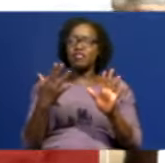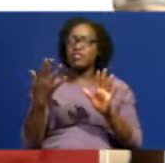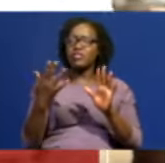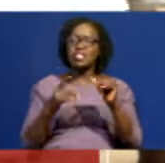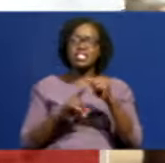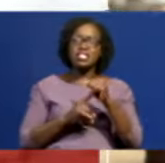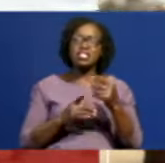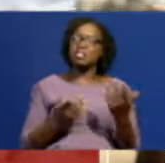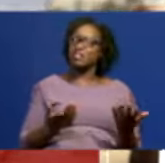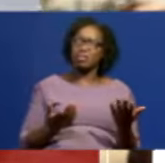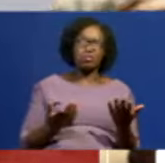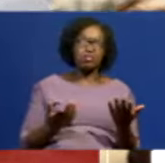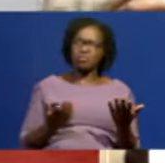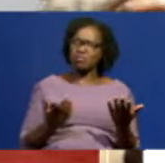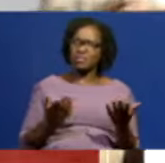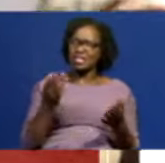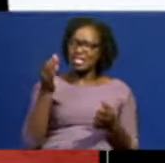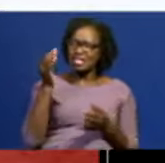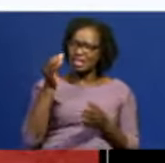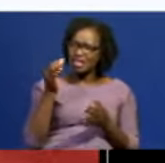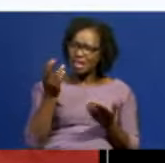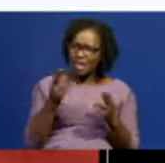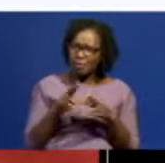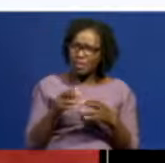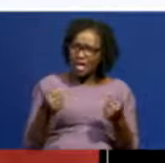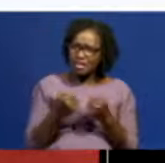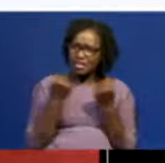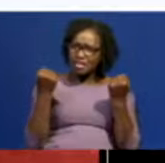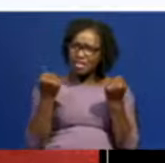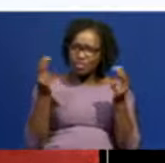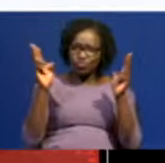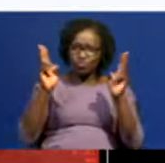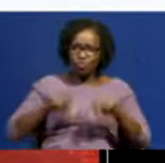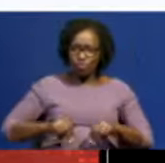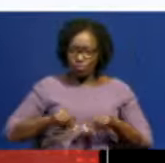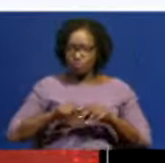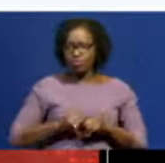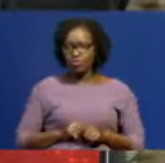not just a coincidence. For Sunday Express, I'm Joseph Wahungu.